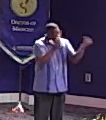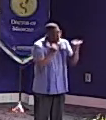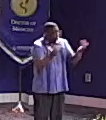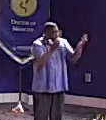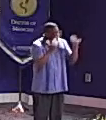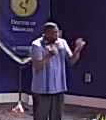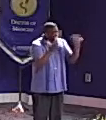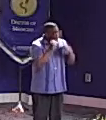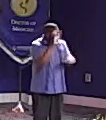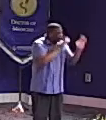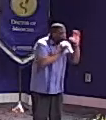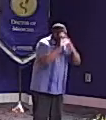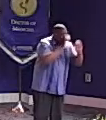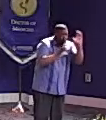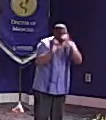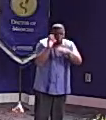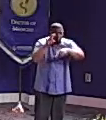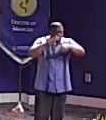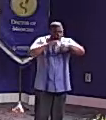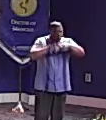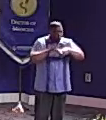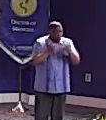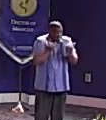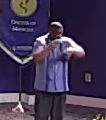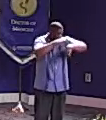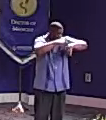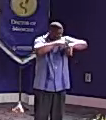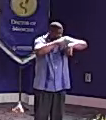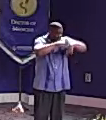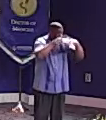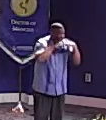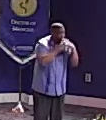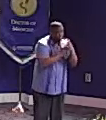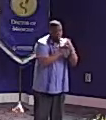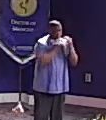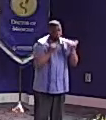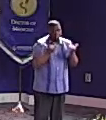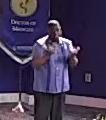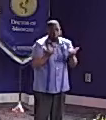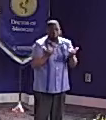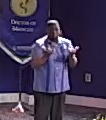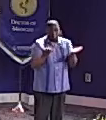find your seats because we'll get started momentarily.